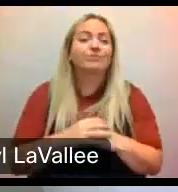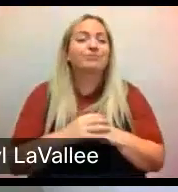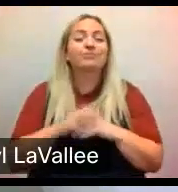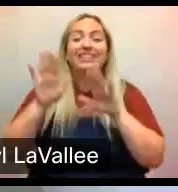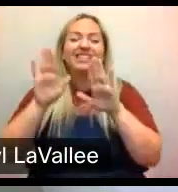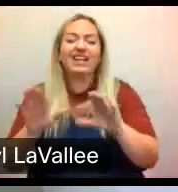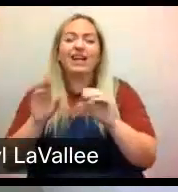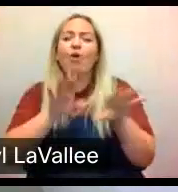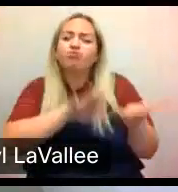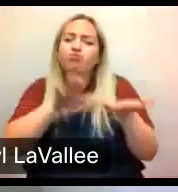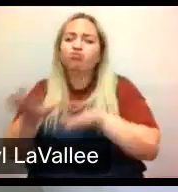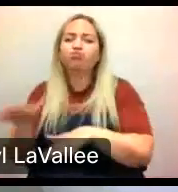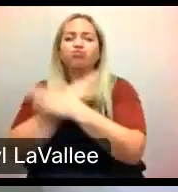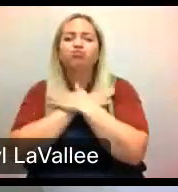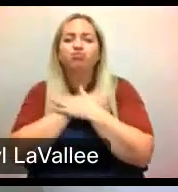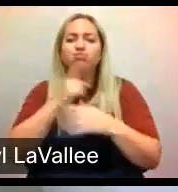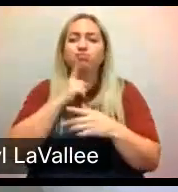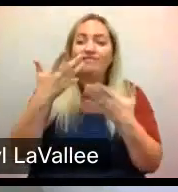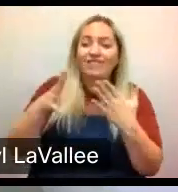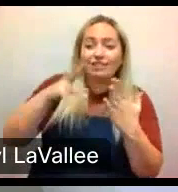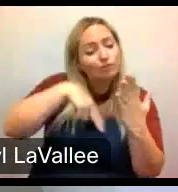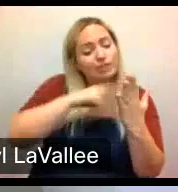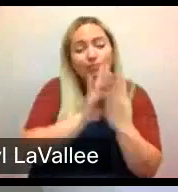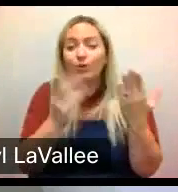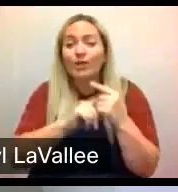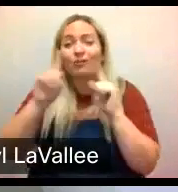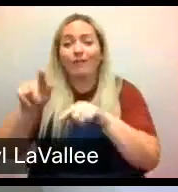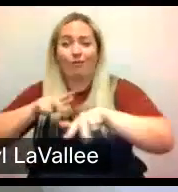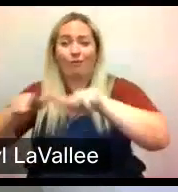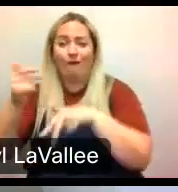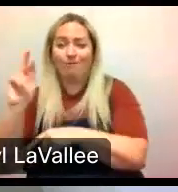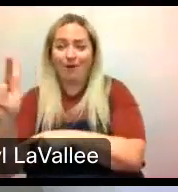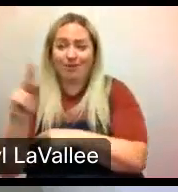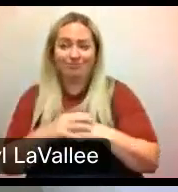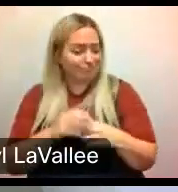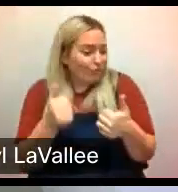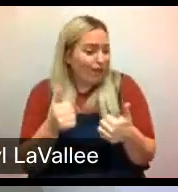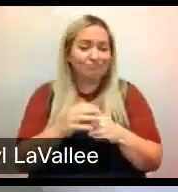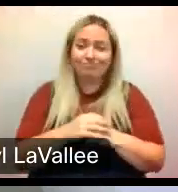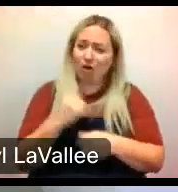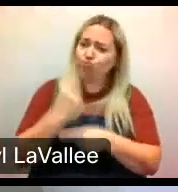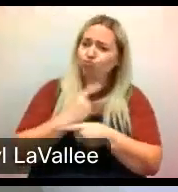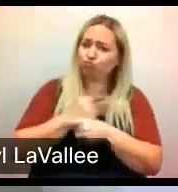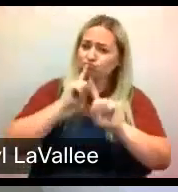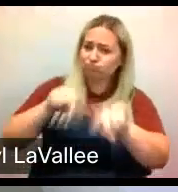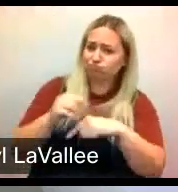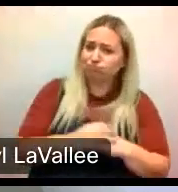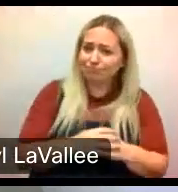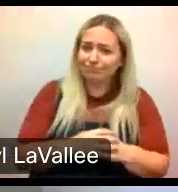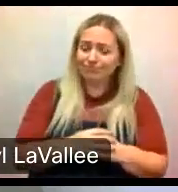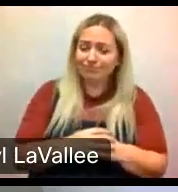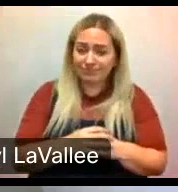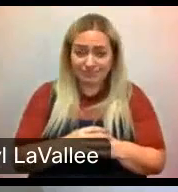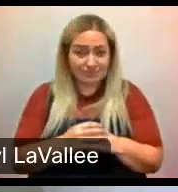more relaxed day. I finished my book and I went for a walk in the park." Great, reasonable answer.